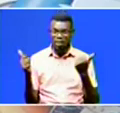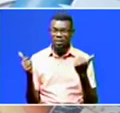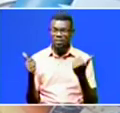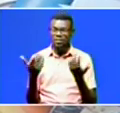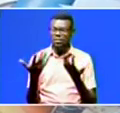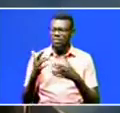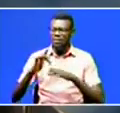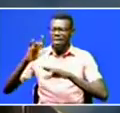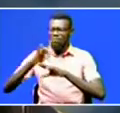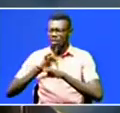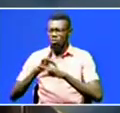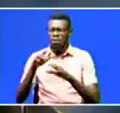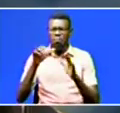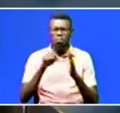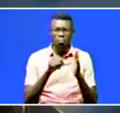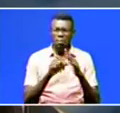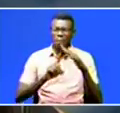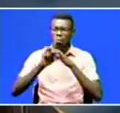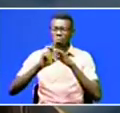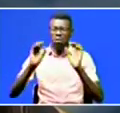almost unknown.